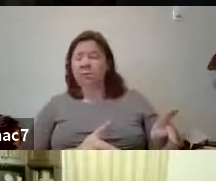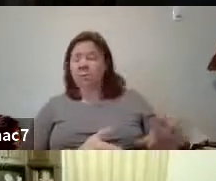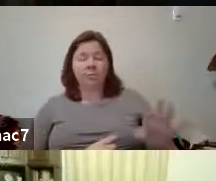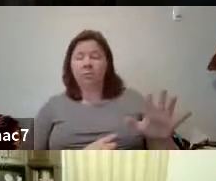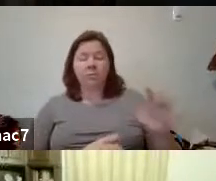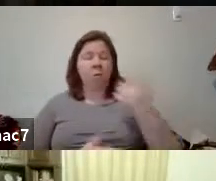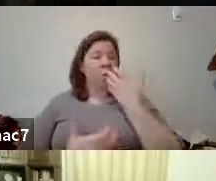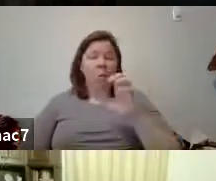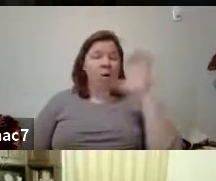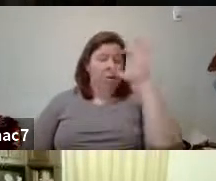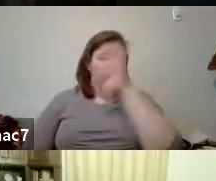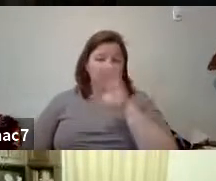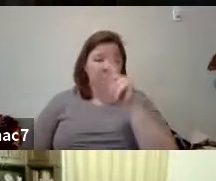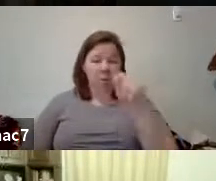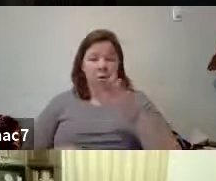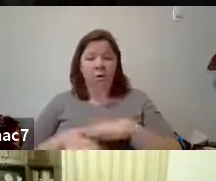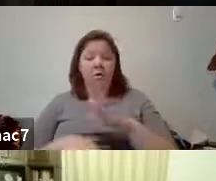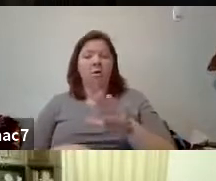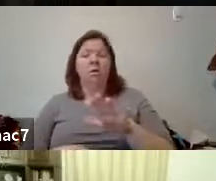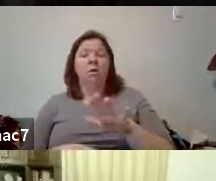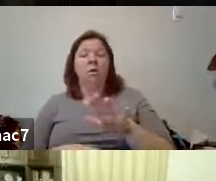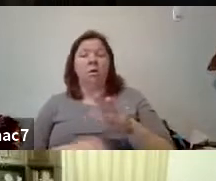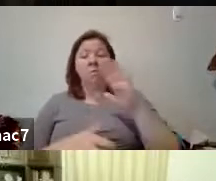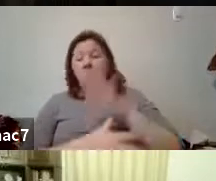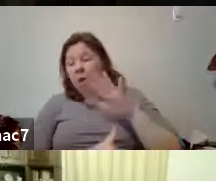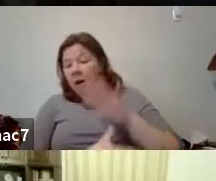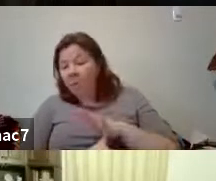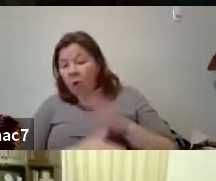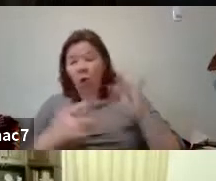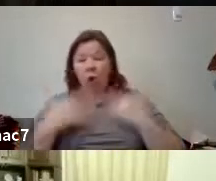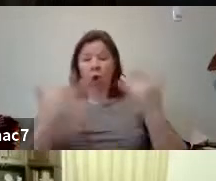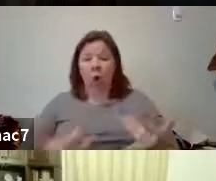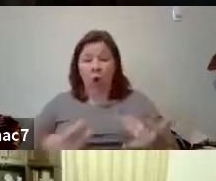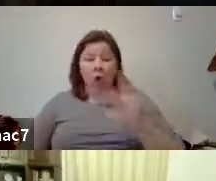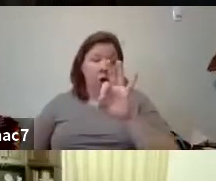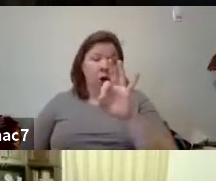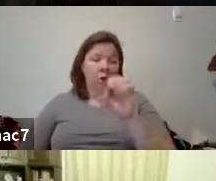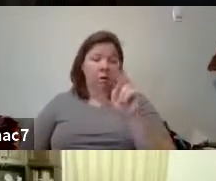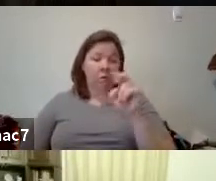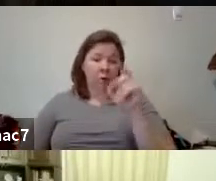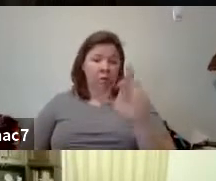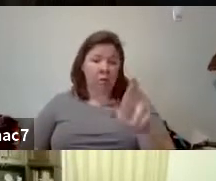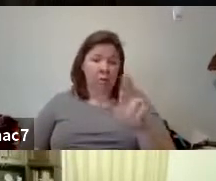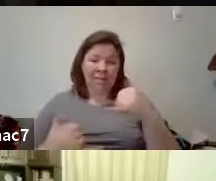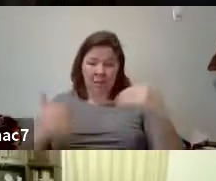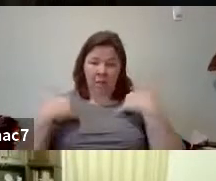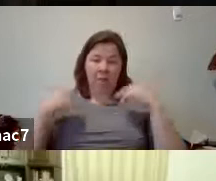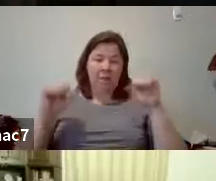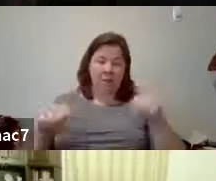miss out on not being a primary early bird founder, which we still have that ability to